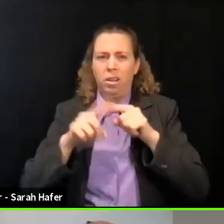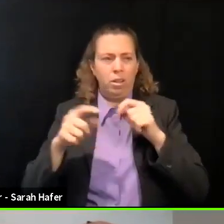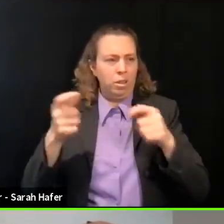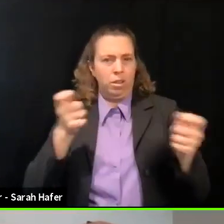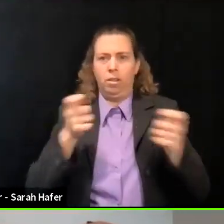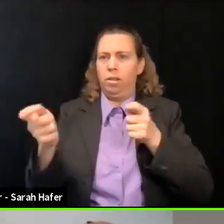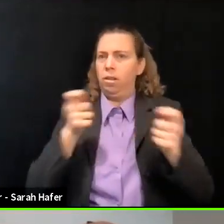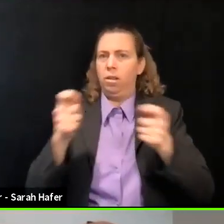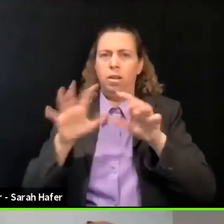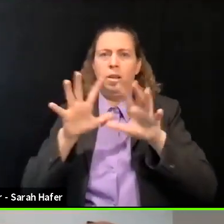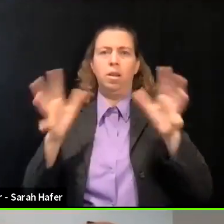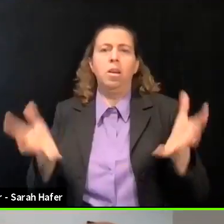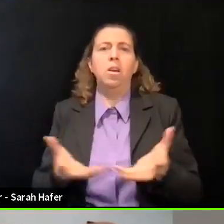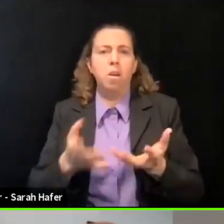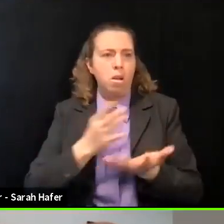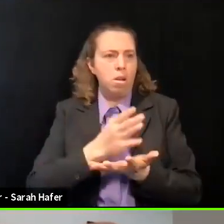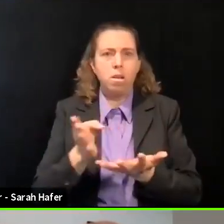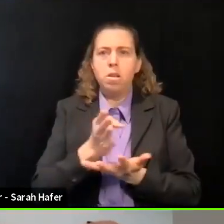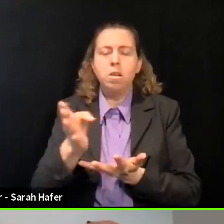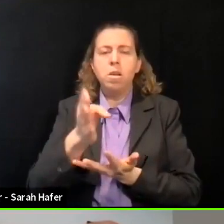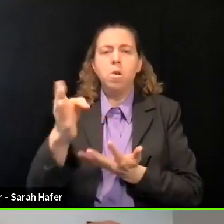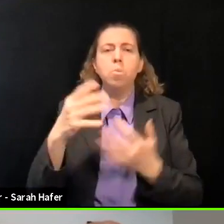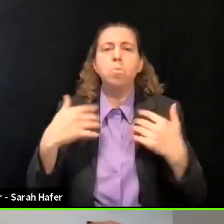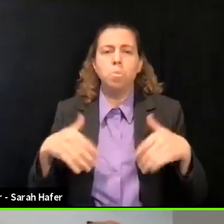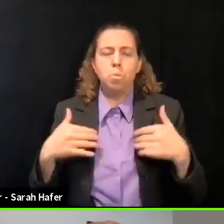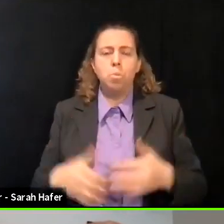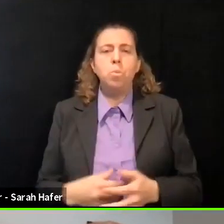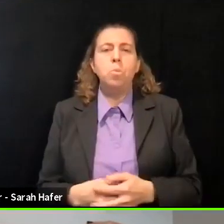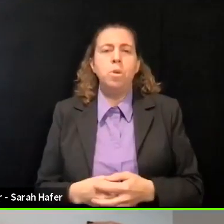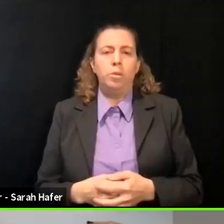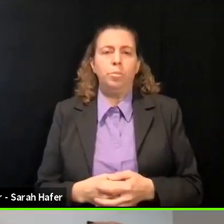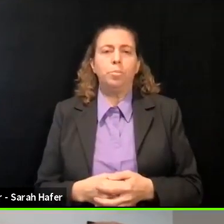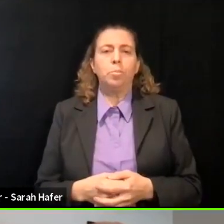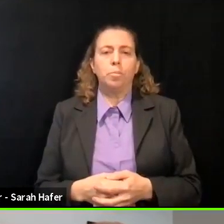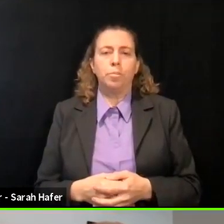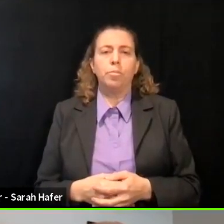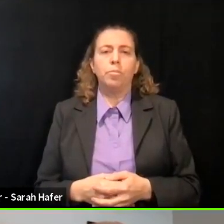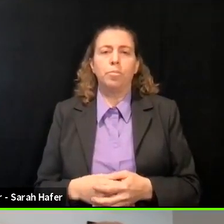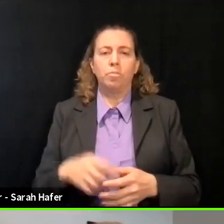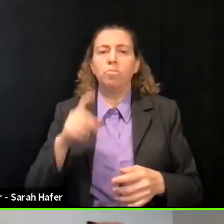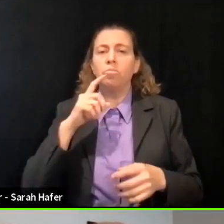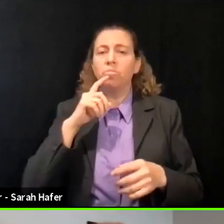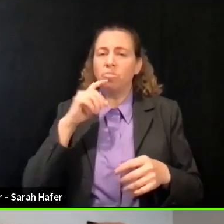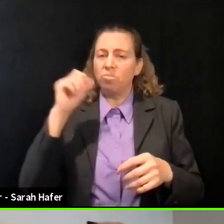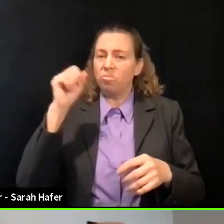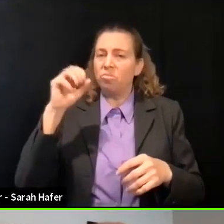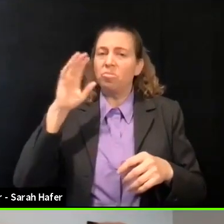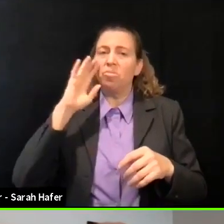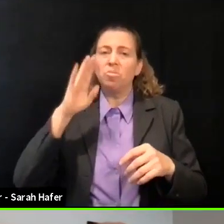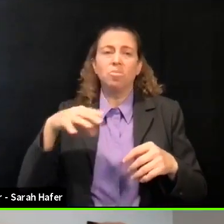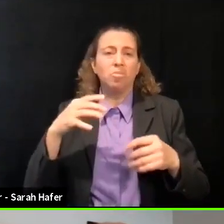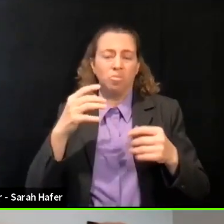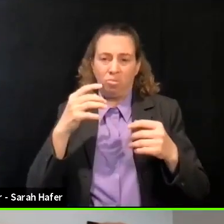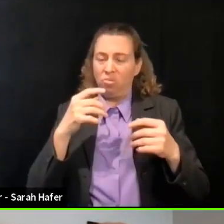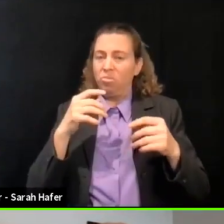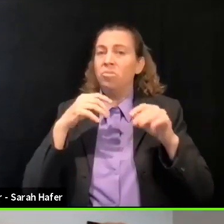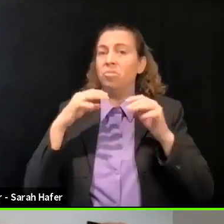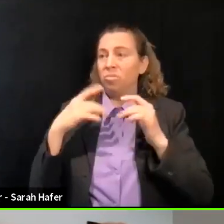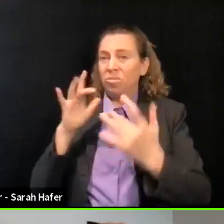I'm happy to say a bit more about that, but I'm also happy to pause for others to interject ideas.